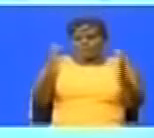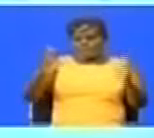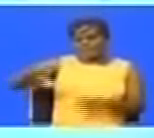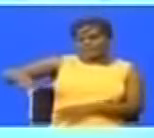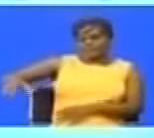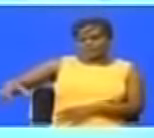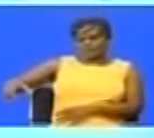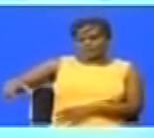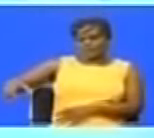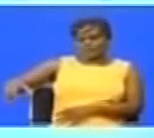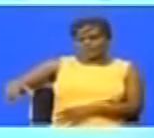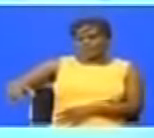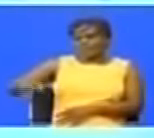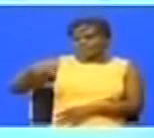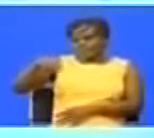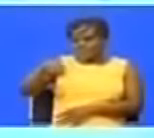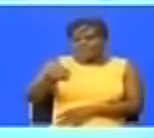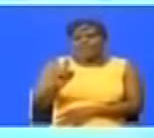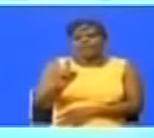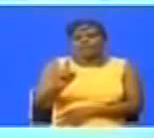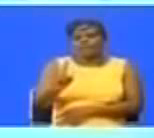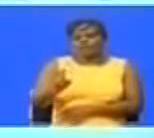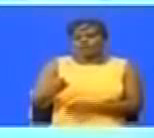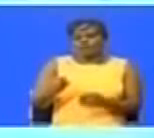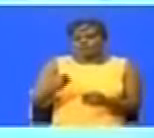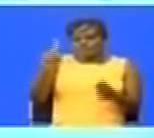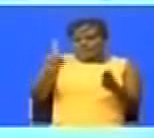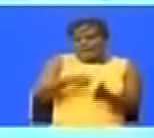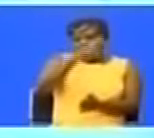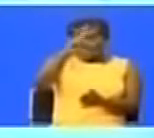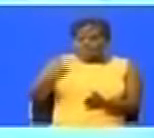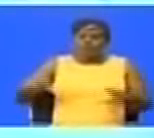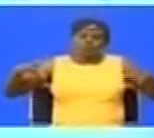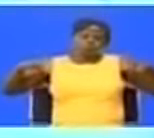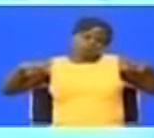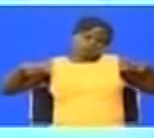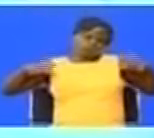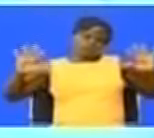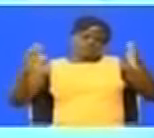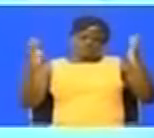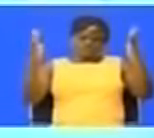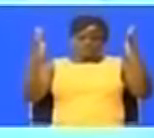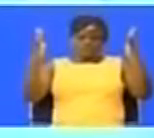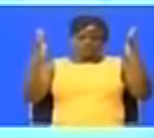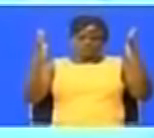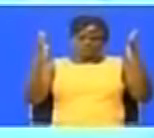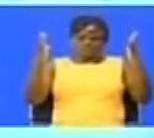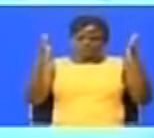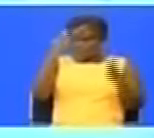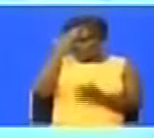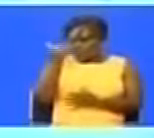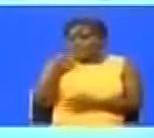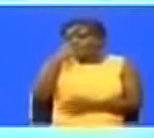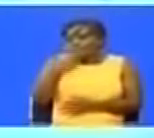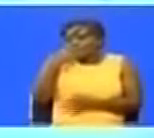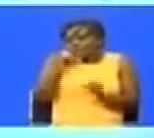Salaam. This was after Magufuli, now referred to as the Bulldozer, cancelled the usually lavish Independence Day celebrations and ordered